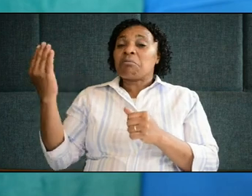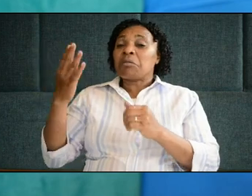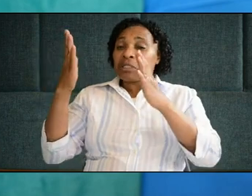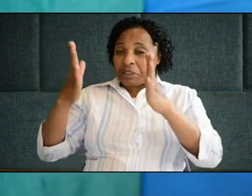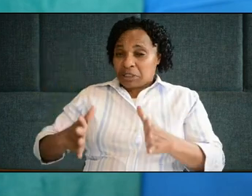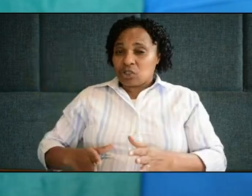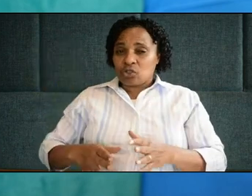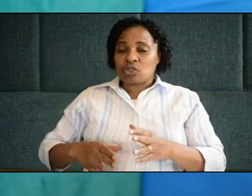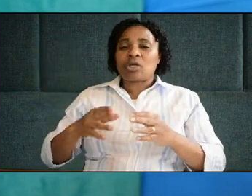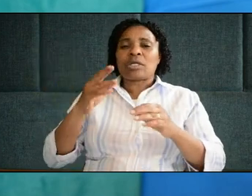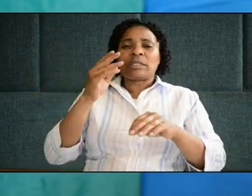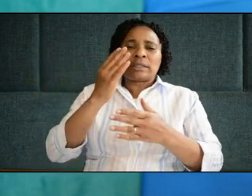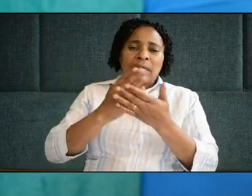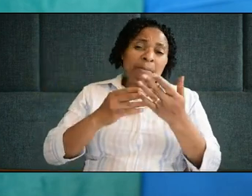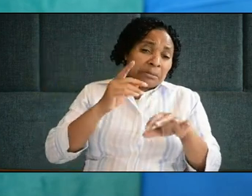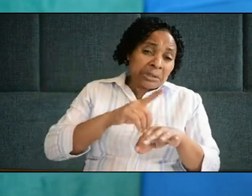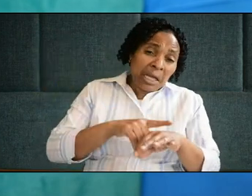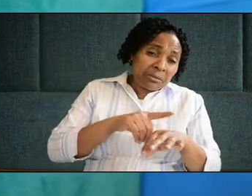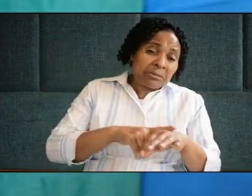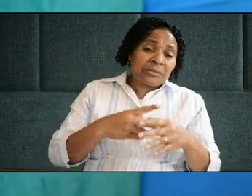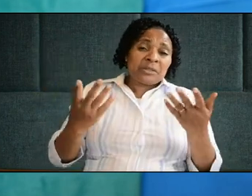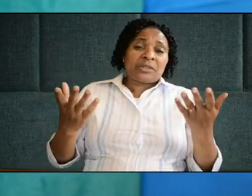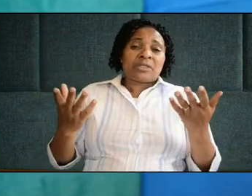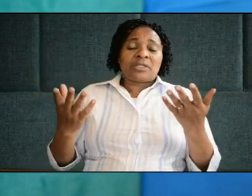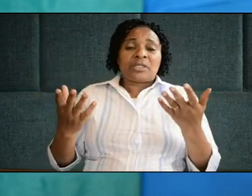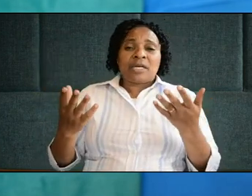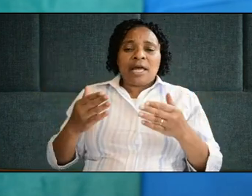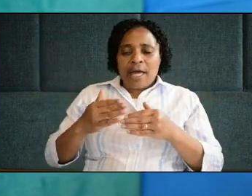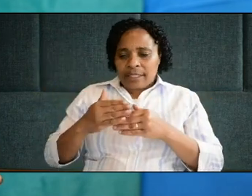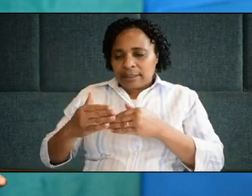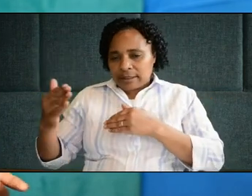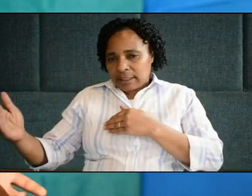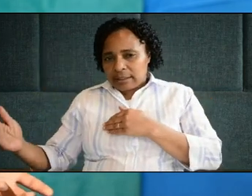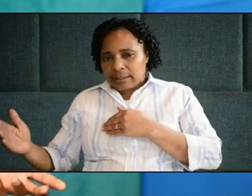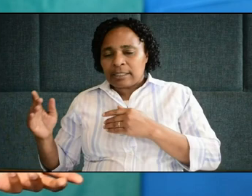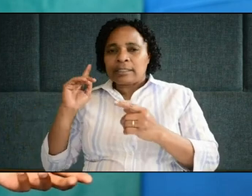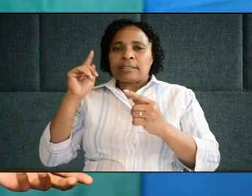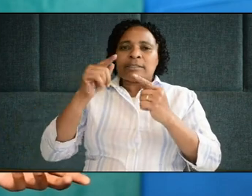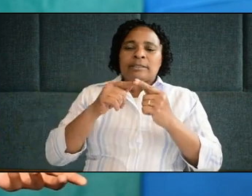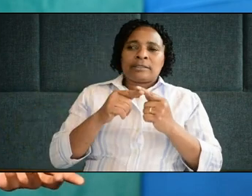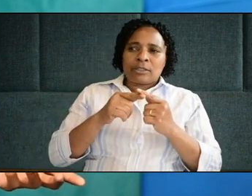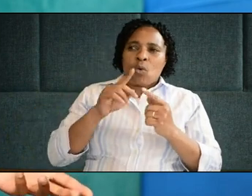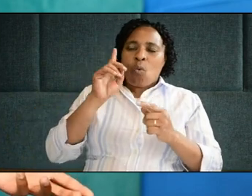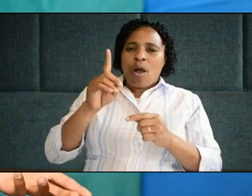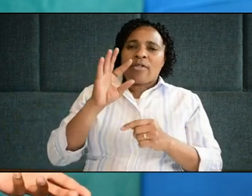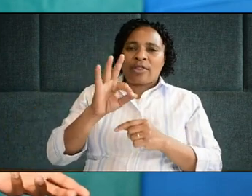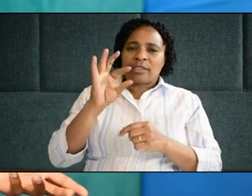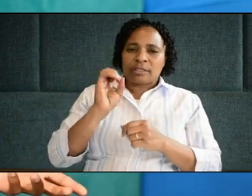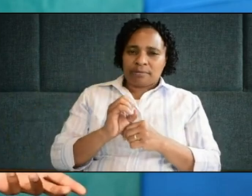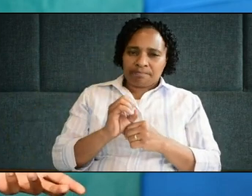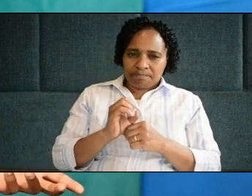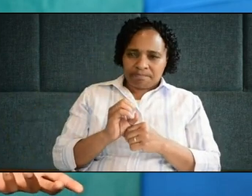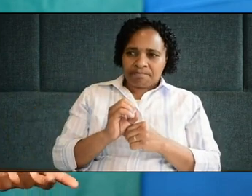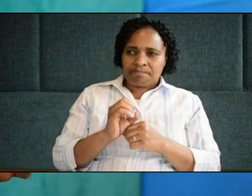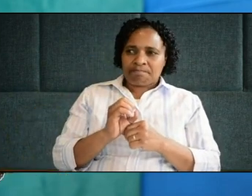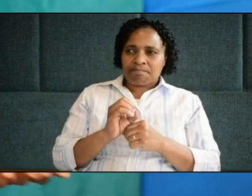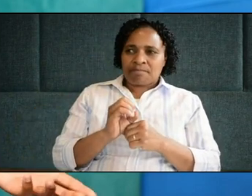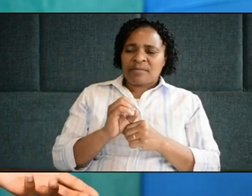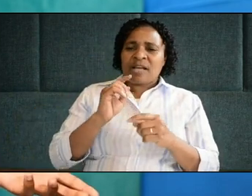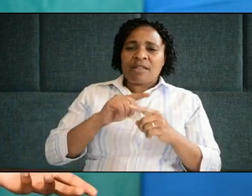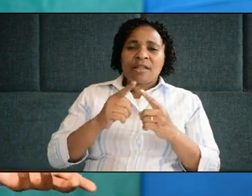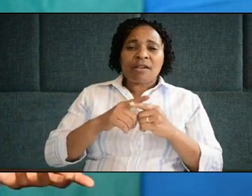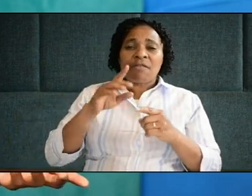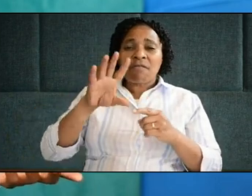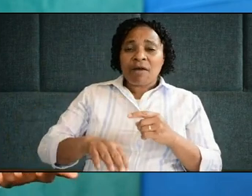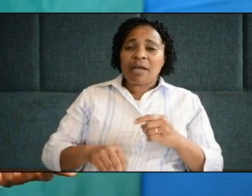preachers usually, at times, they usually extend till 1:30. Then you